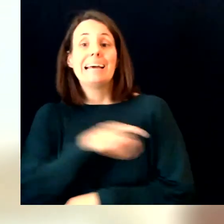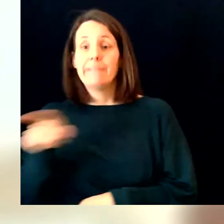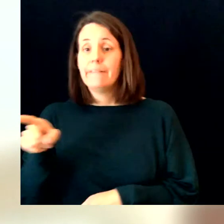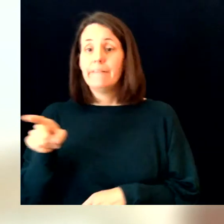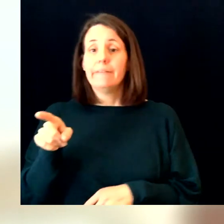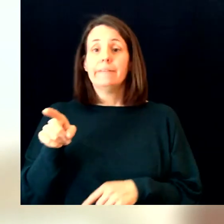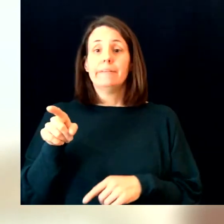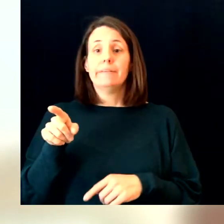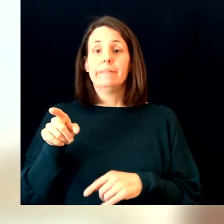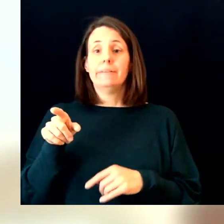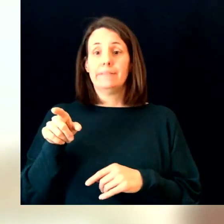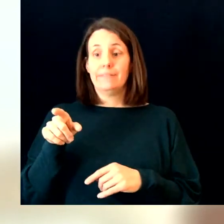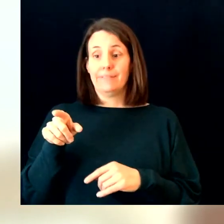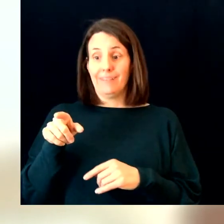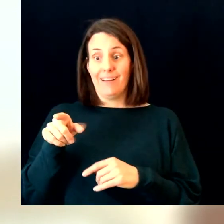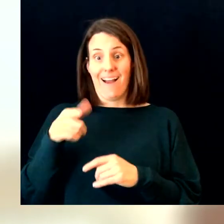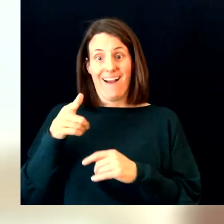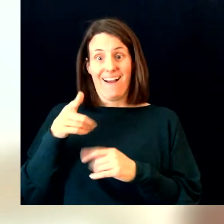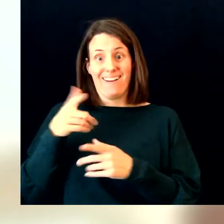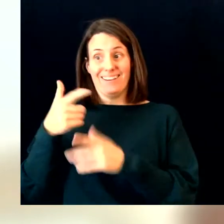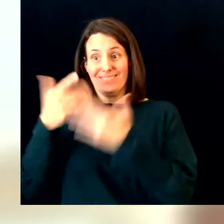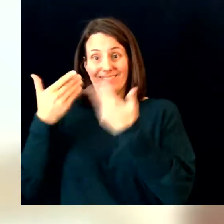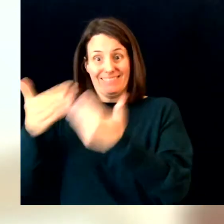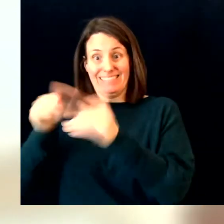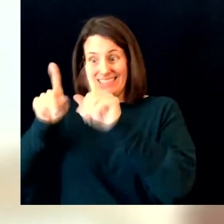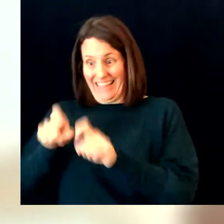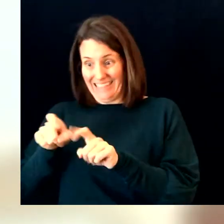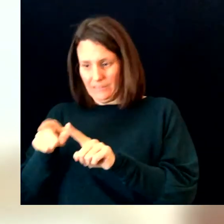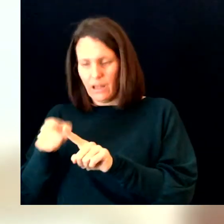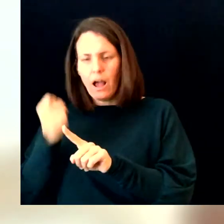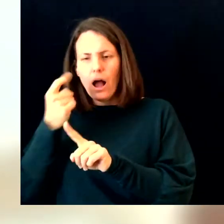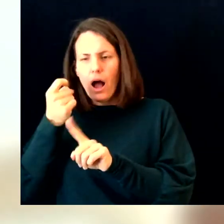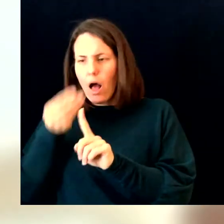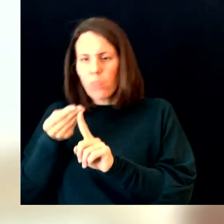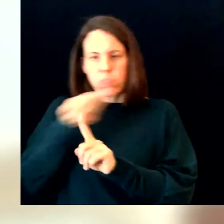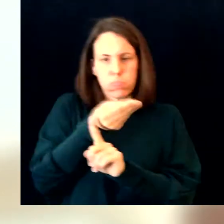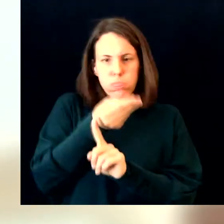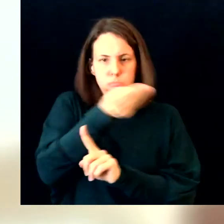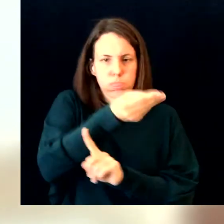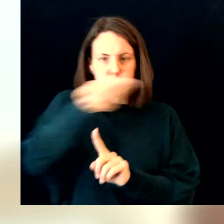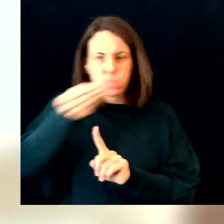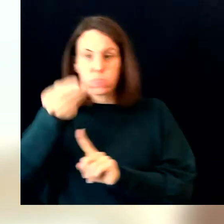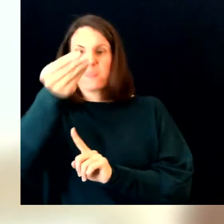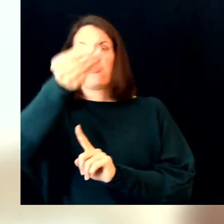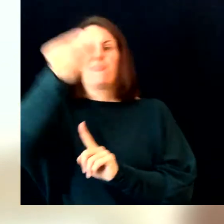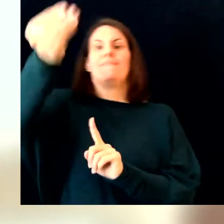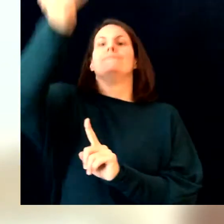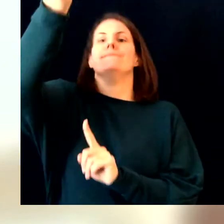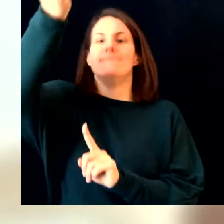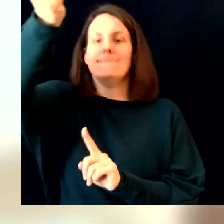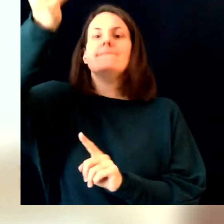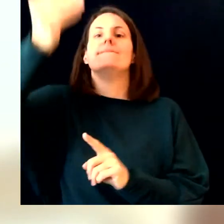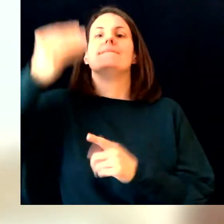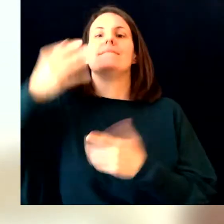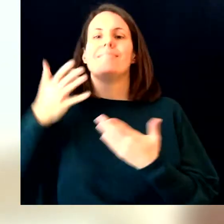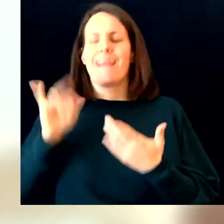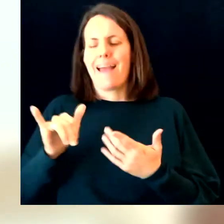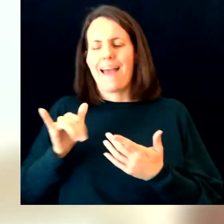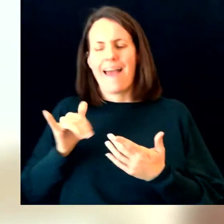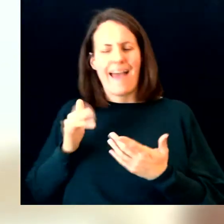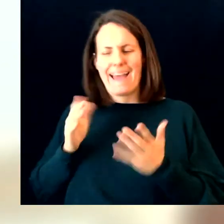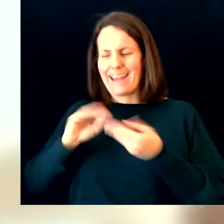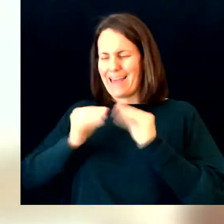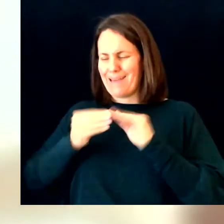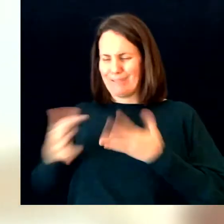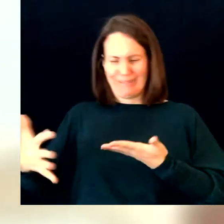systems, and day-to-day changes might fluctuate depending on delays in that reporting.